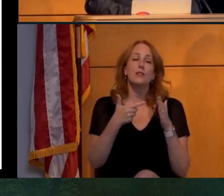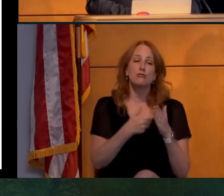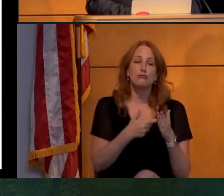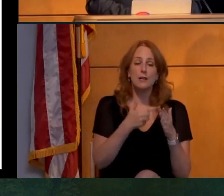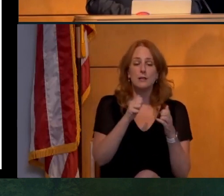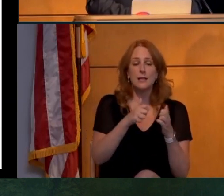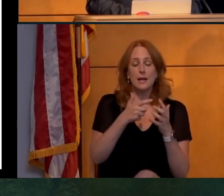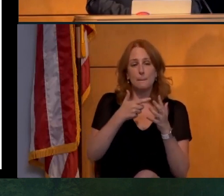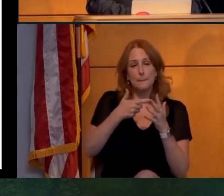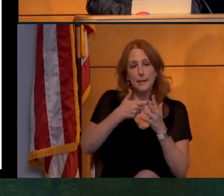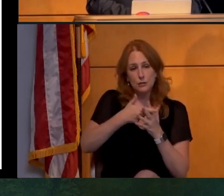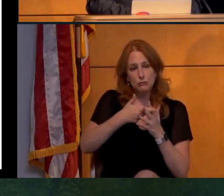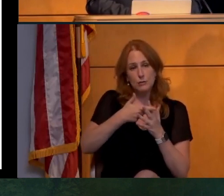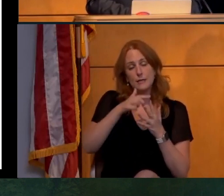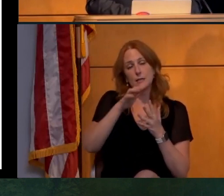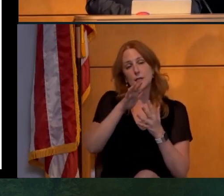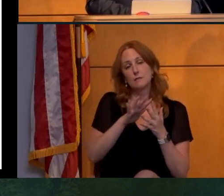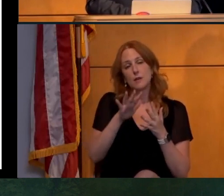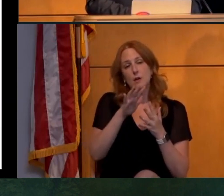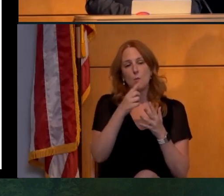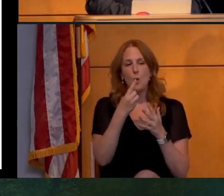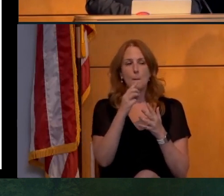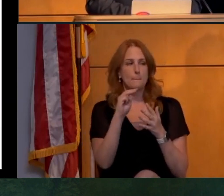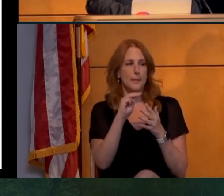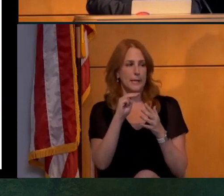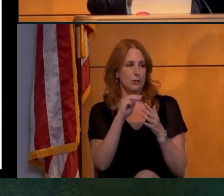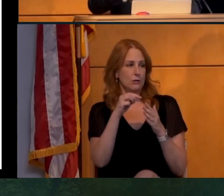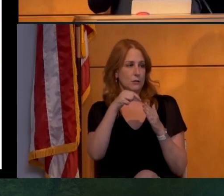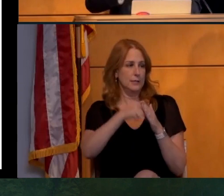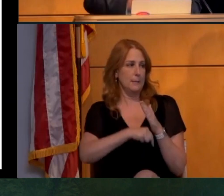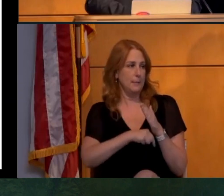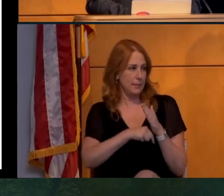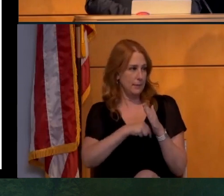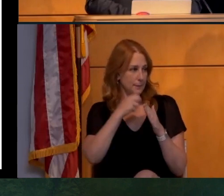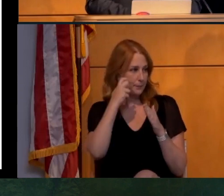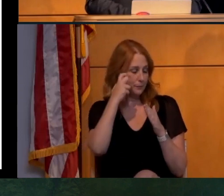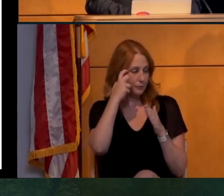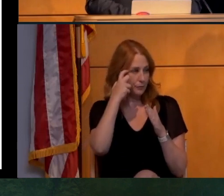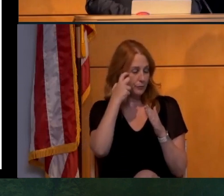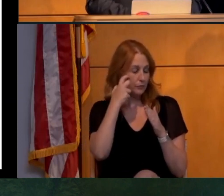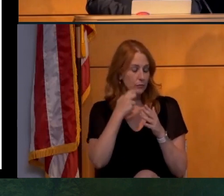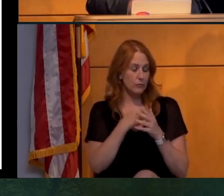penetrate just more than a meter depth. It's